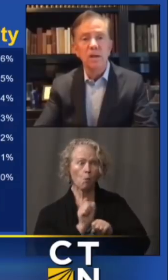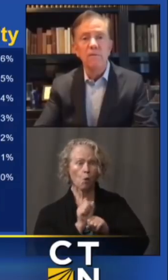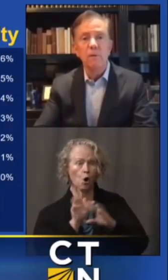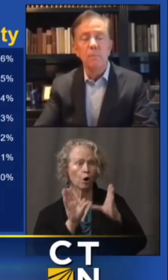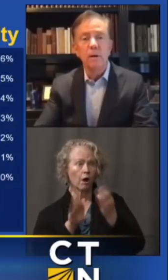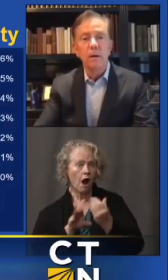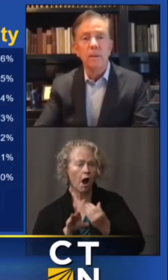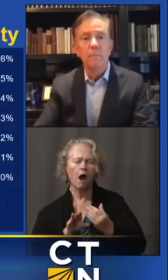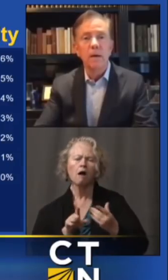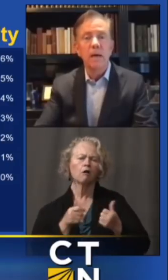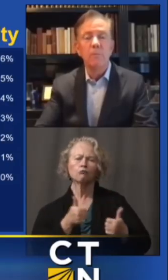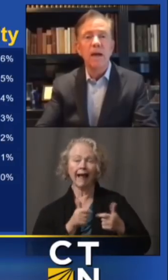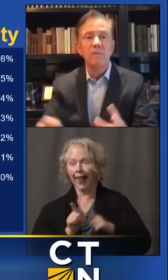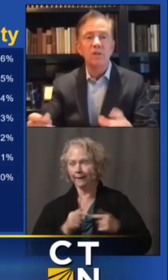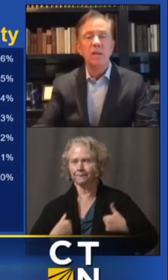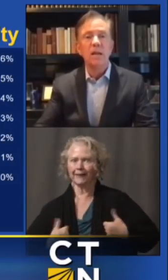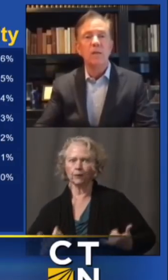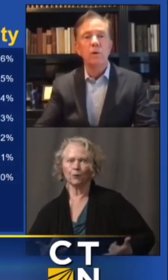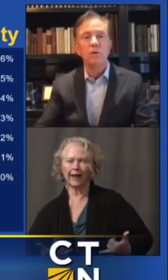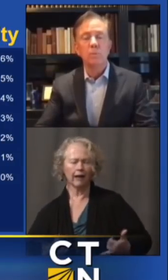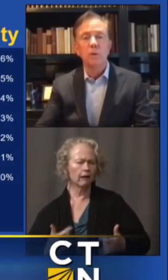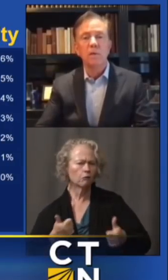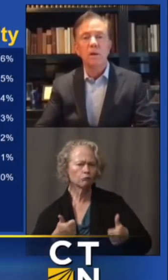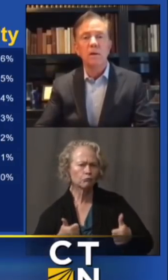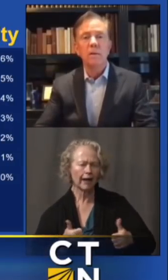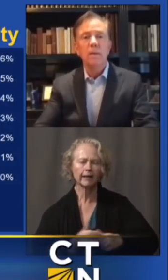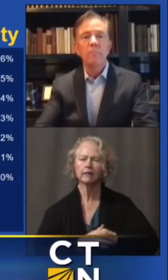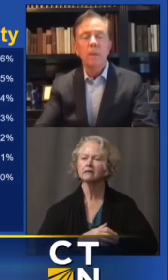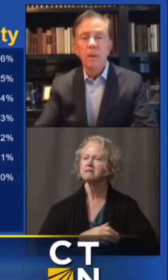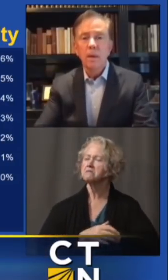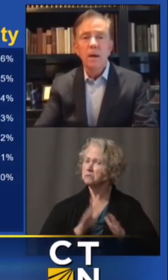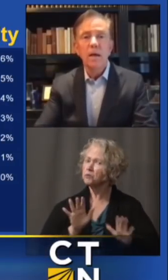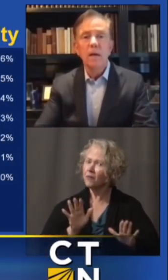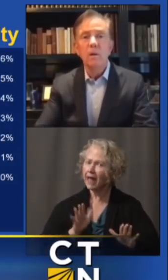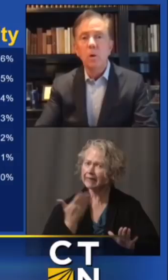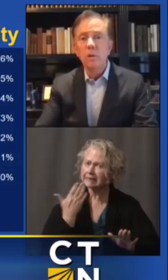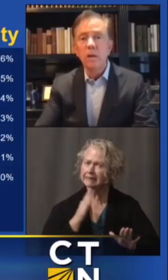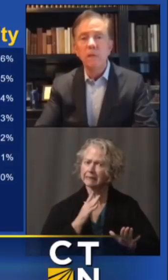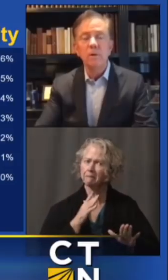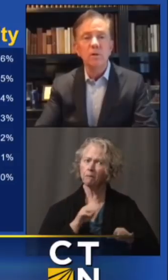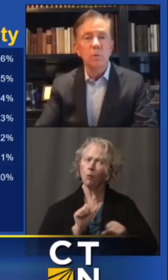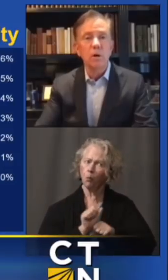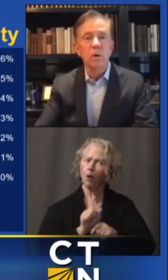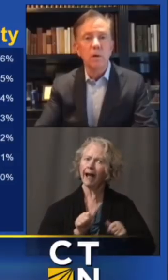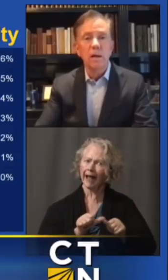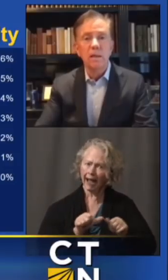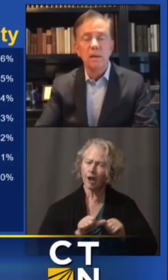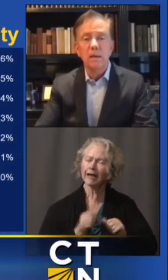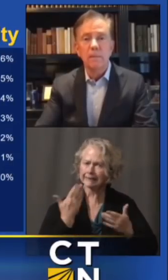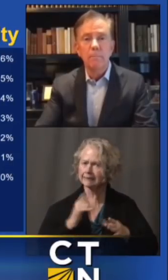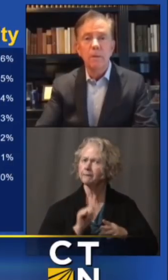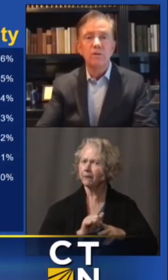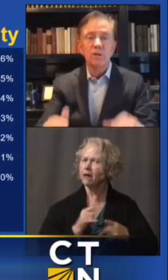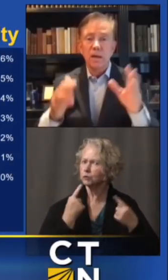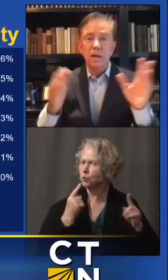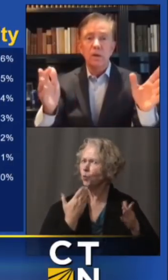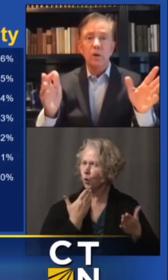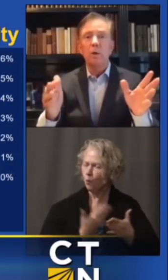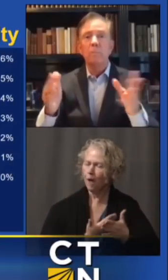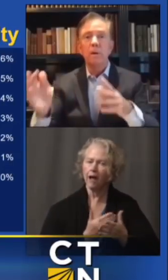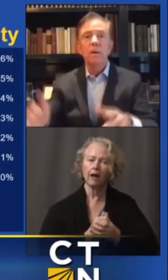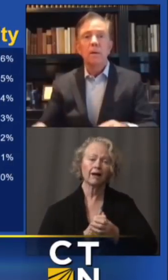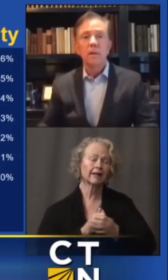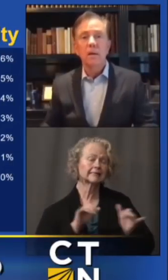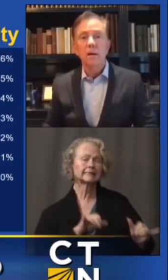is safer. But again, we haven't seen any real spread there. Again, all the governors were agreed that just like in